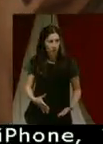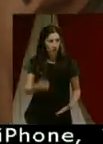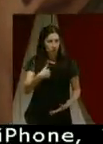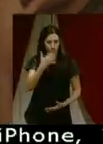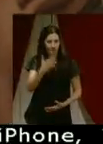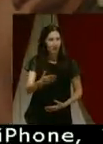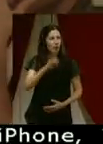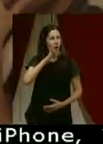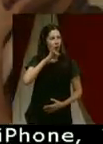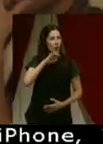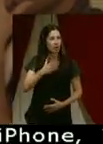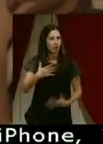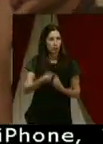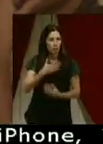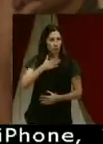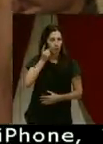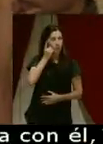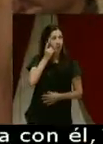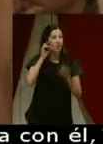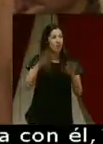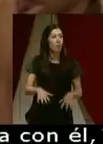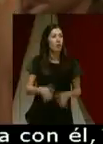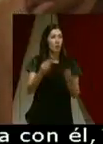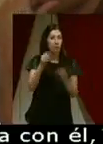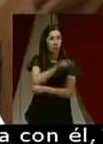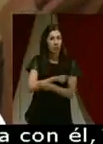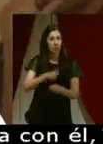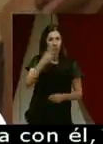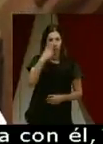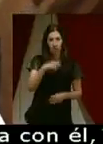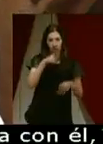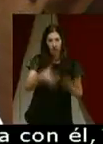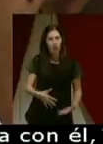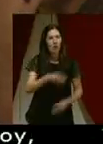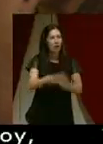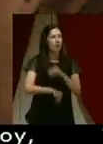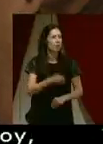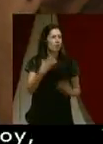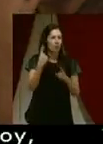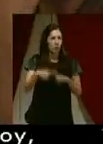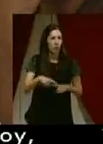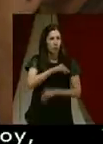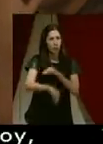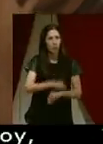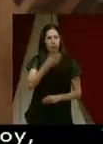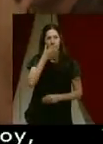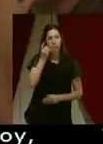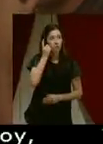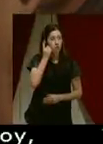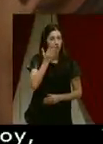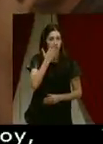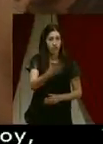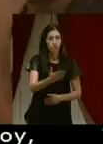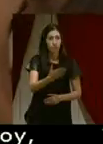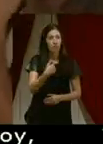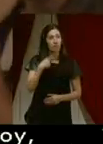smartphone, which is an iPhone, which is very nice, and I'm very happy with it. Just like many blind colleagues, we do many